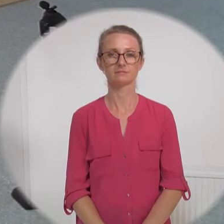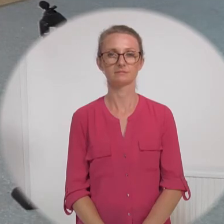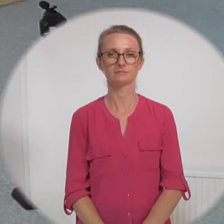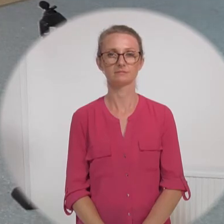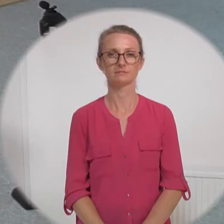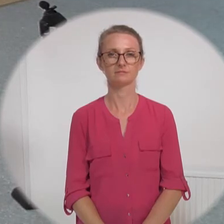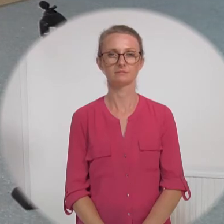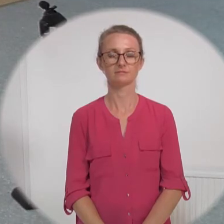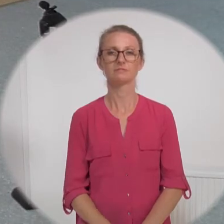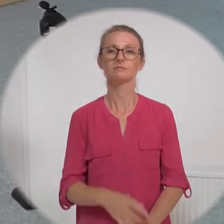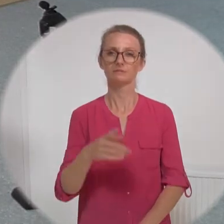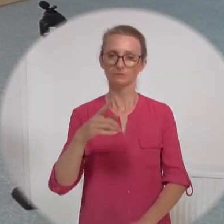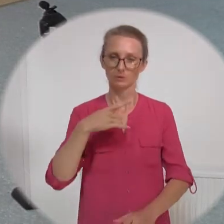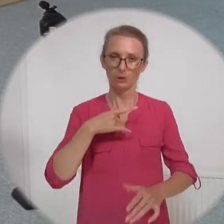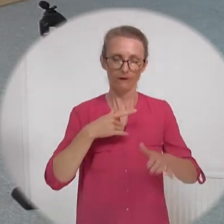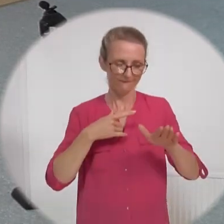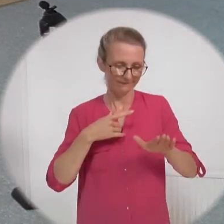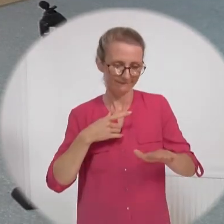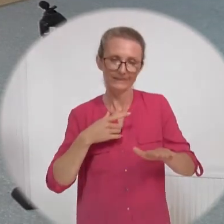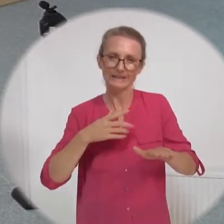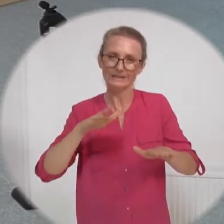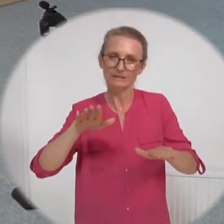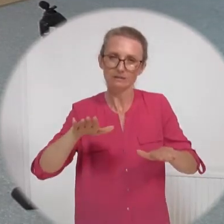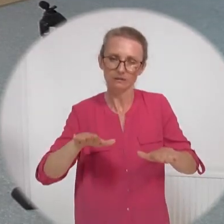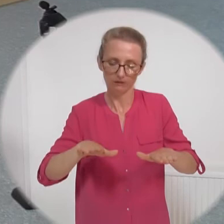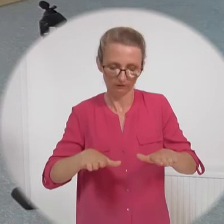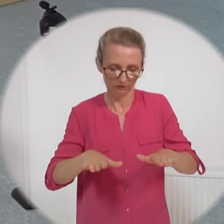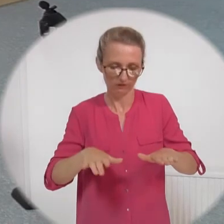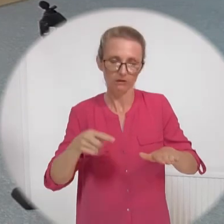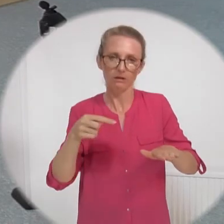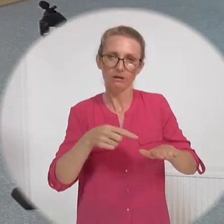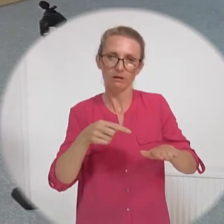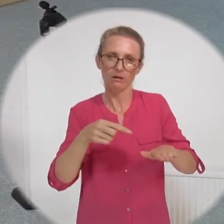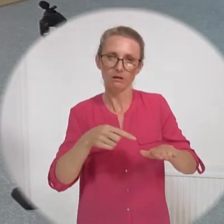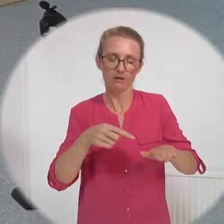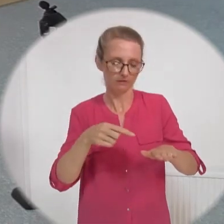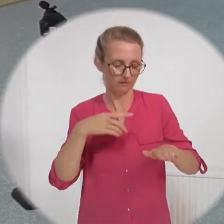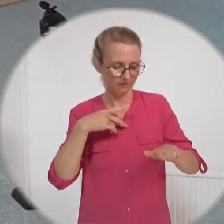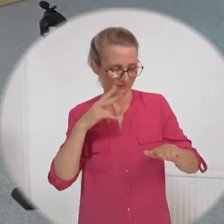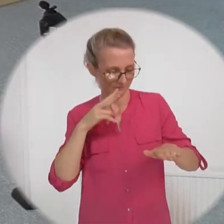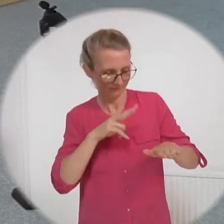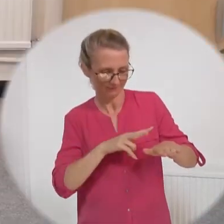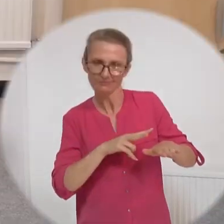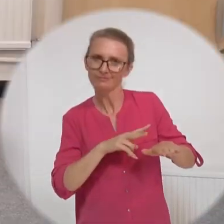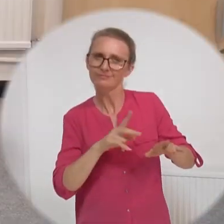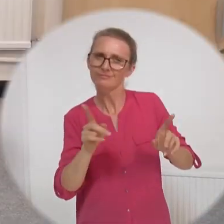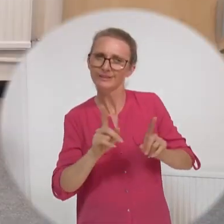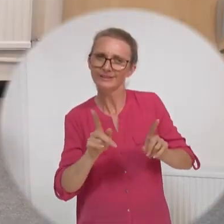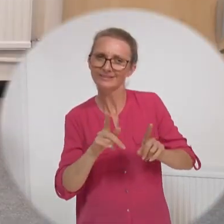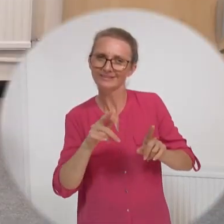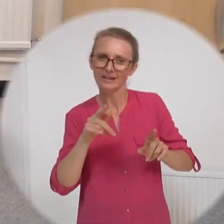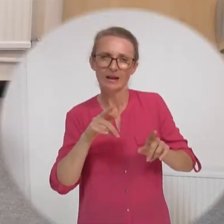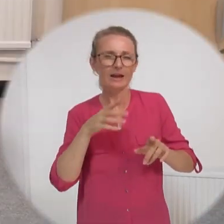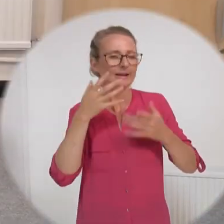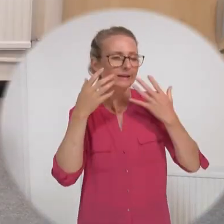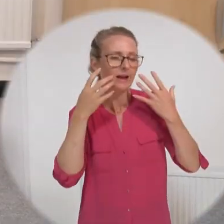So the quality in the feet is like when you see a cat walking. It's